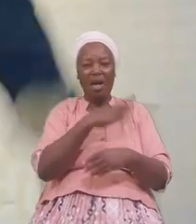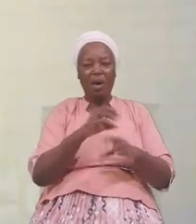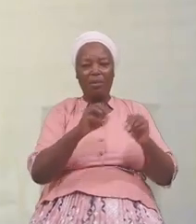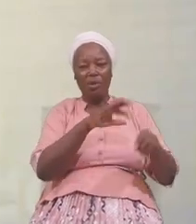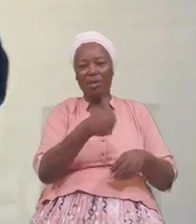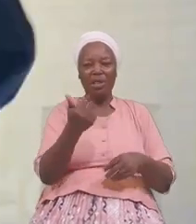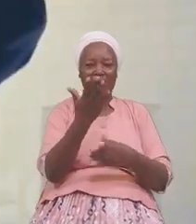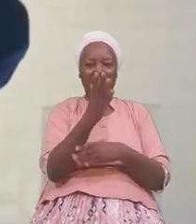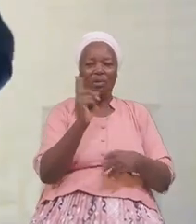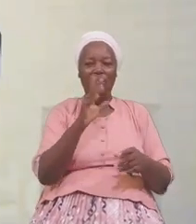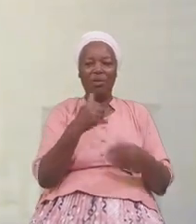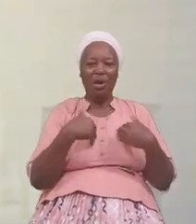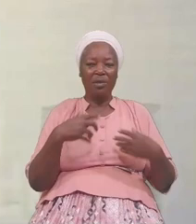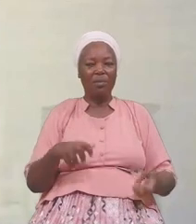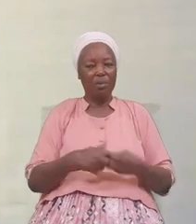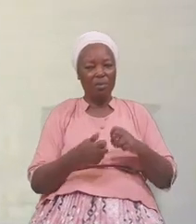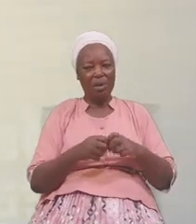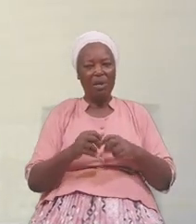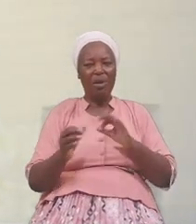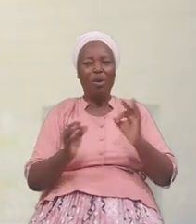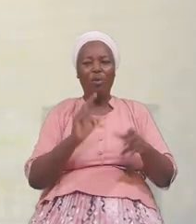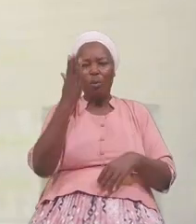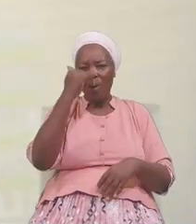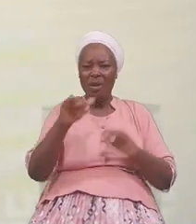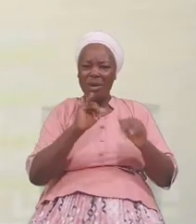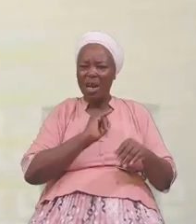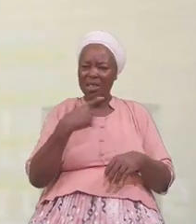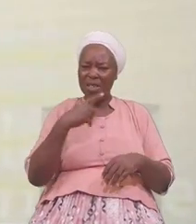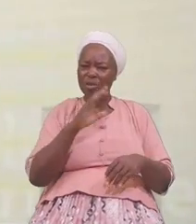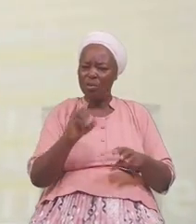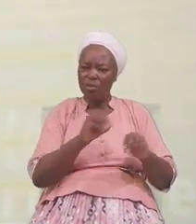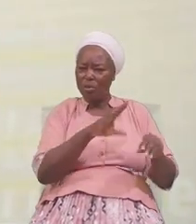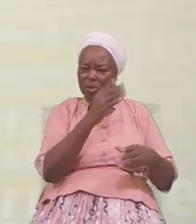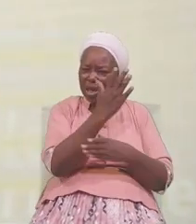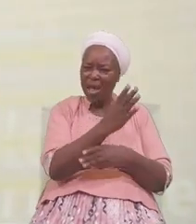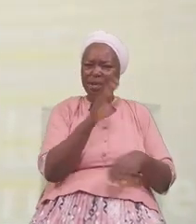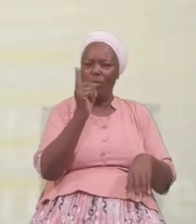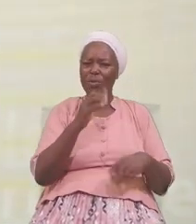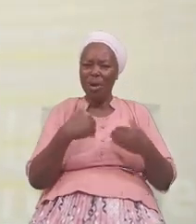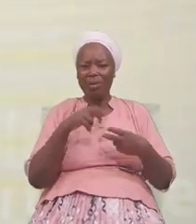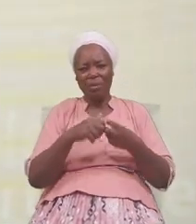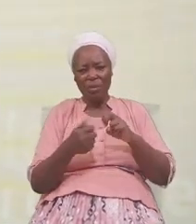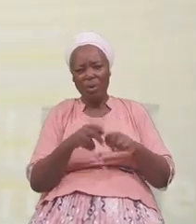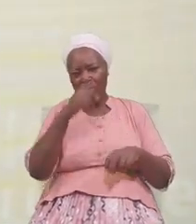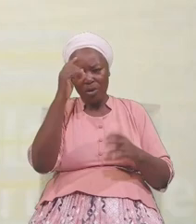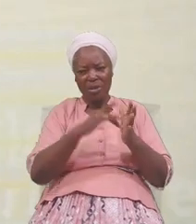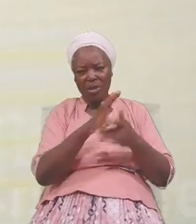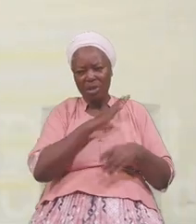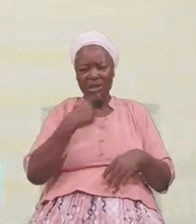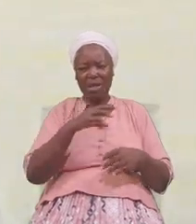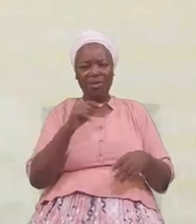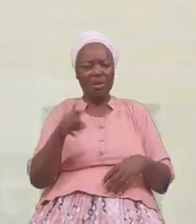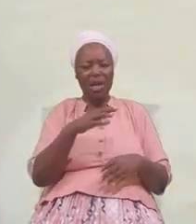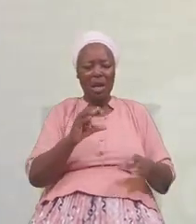you have the challenge. What do I say? Lay the hand on where you have the challenge, because Jesus said, "You shall lay hands on the